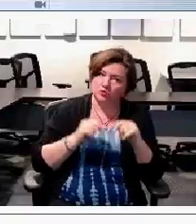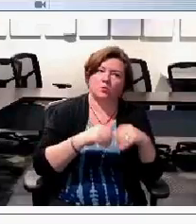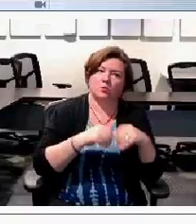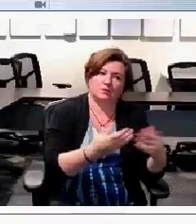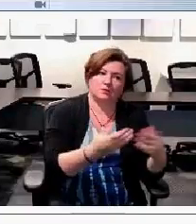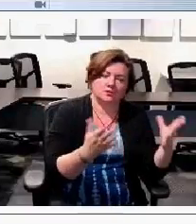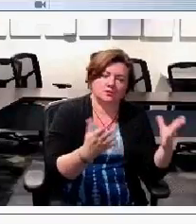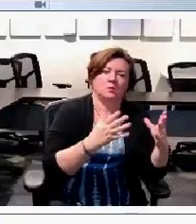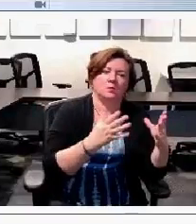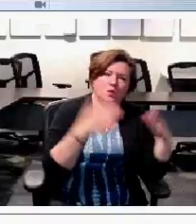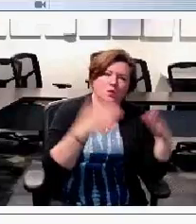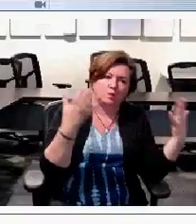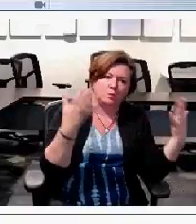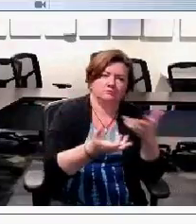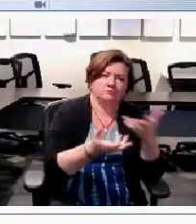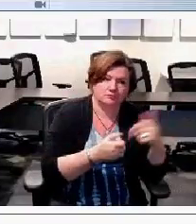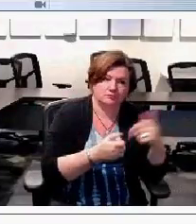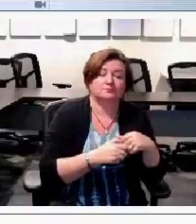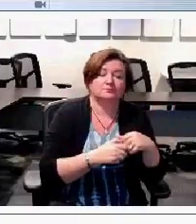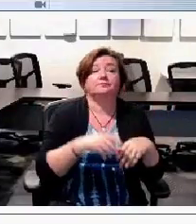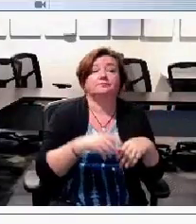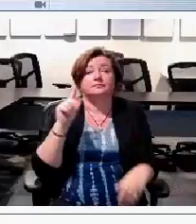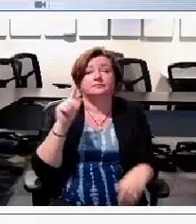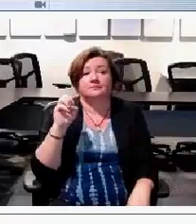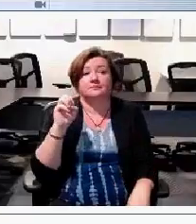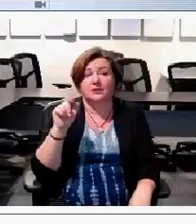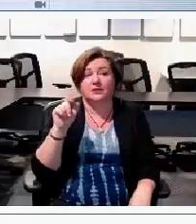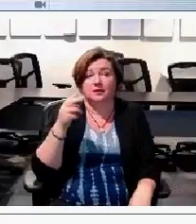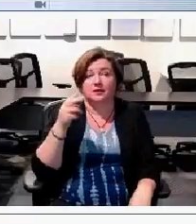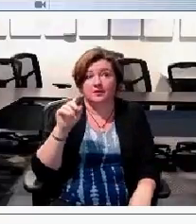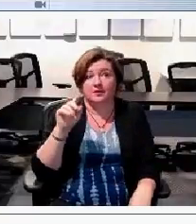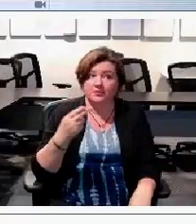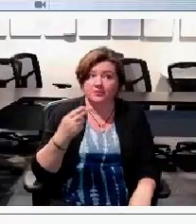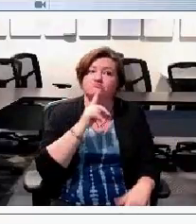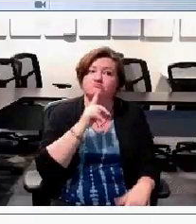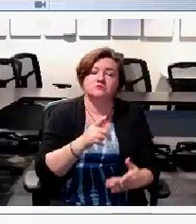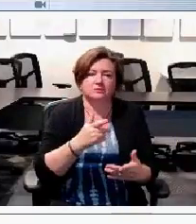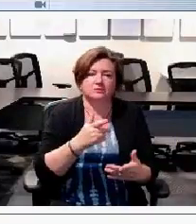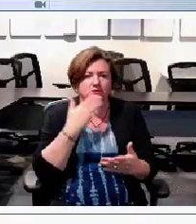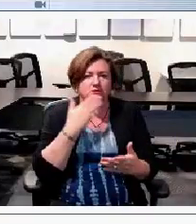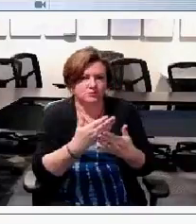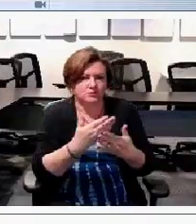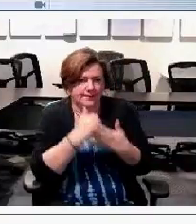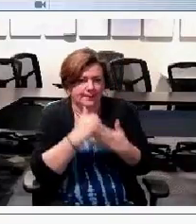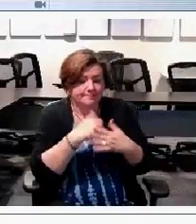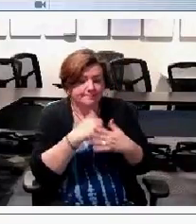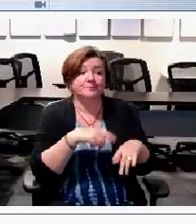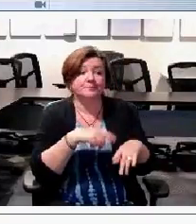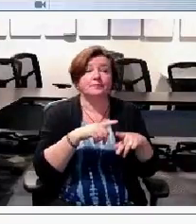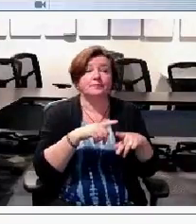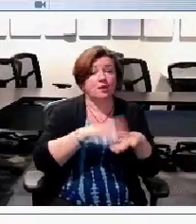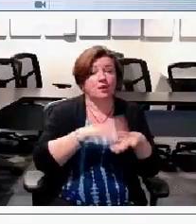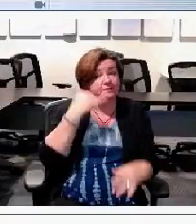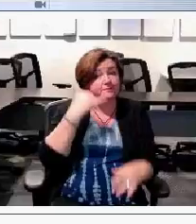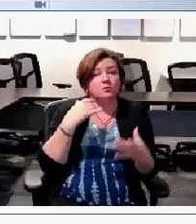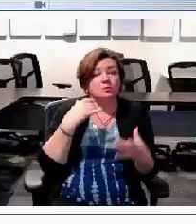telehealth is really helpful. We do a lot of work on the phone, obviously. A lot of town